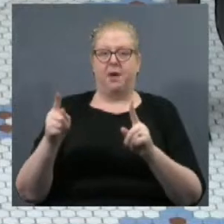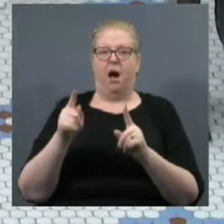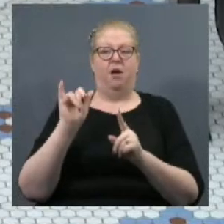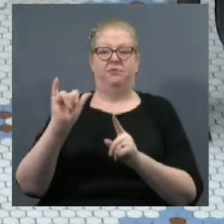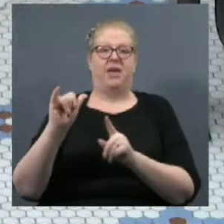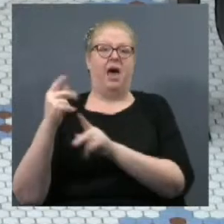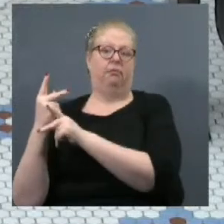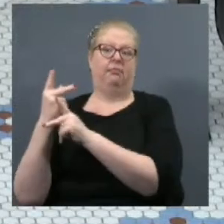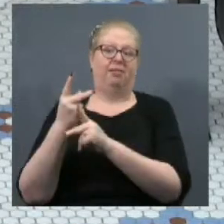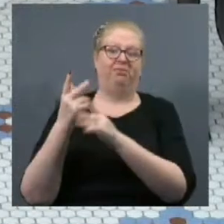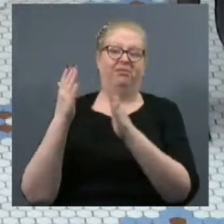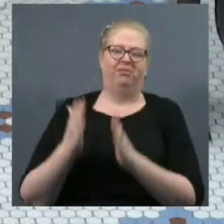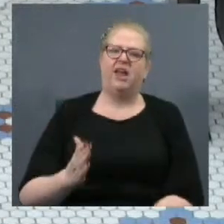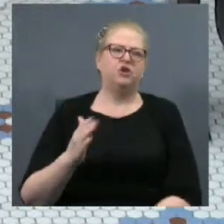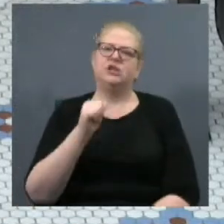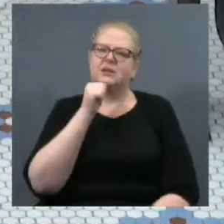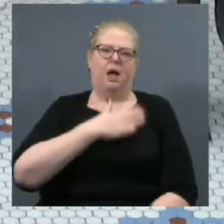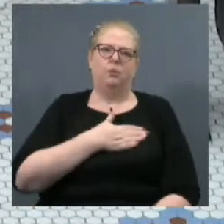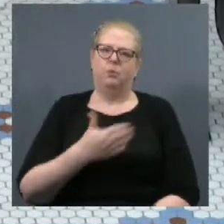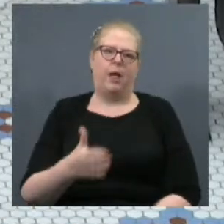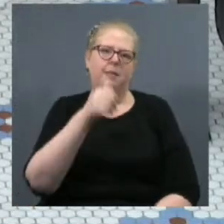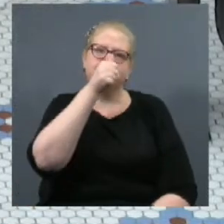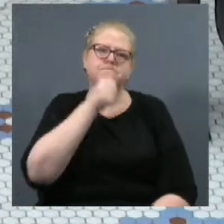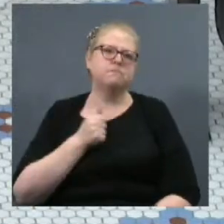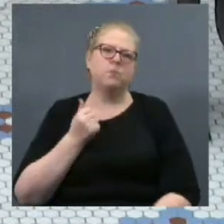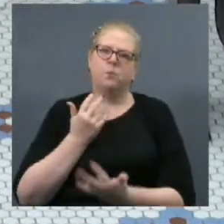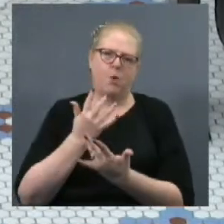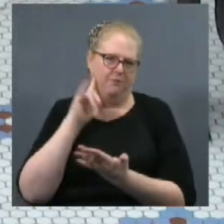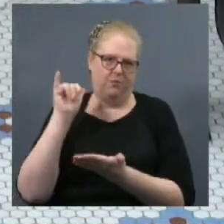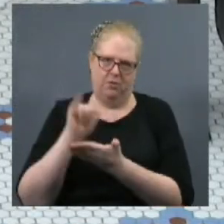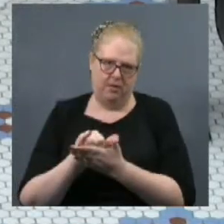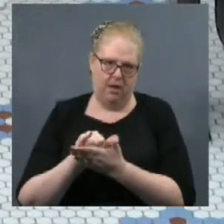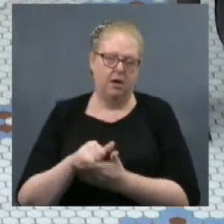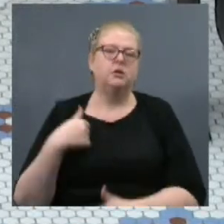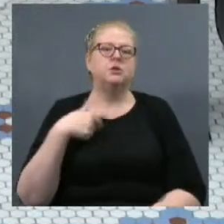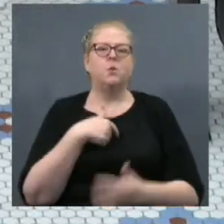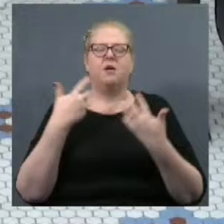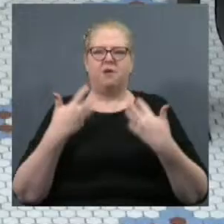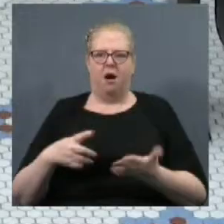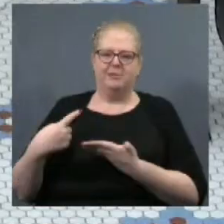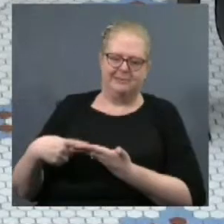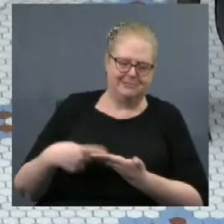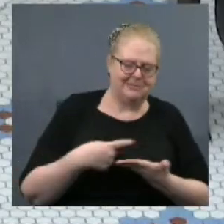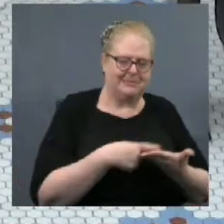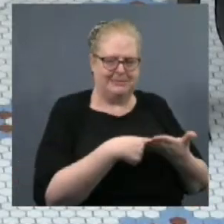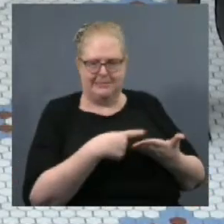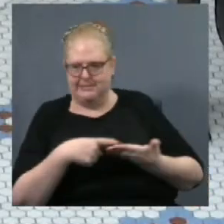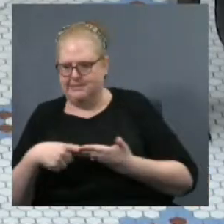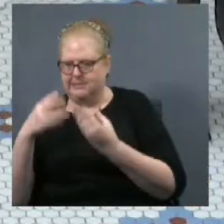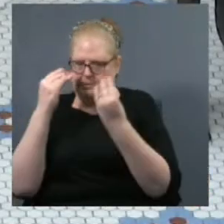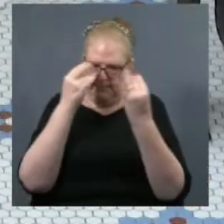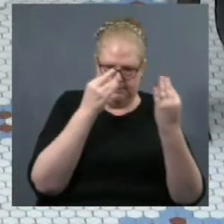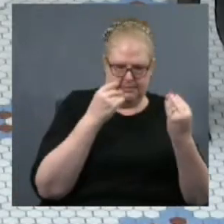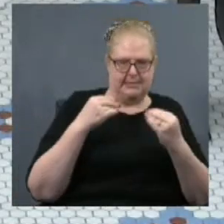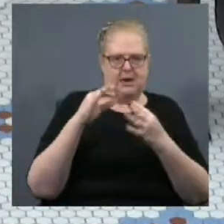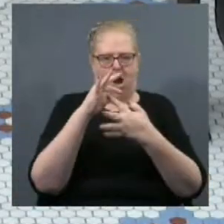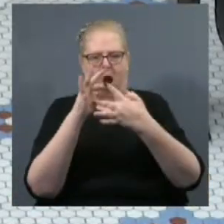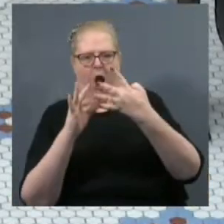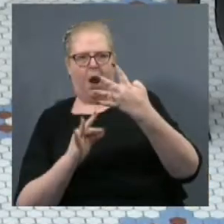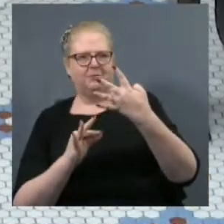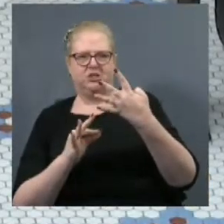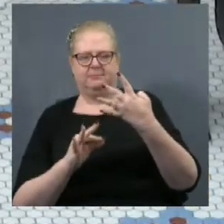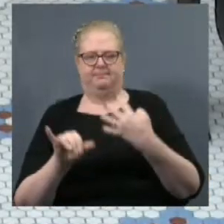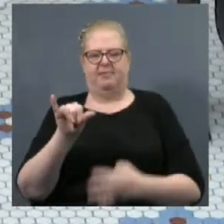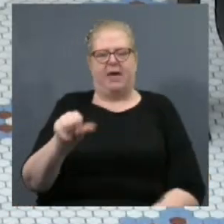that. We've had those discussions, and that simply is not going to be an option. I mean, it may